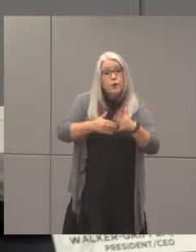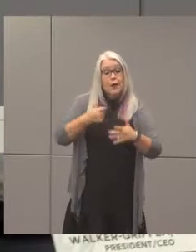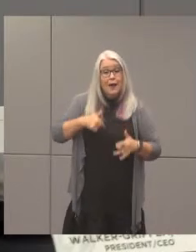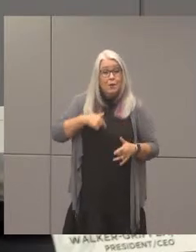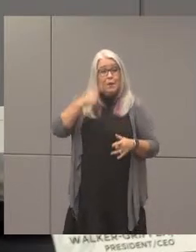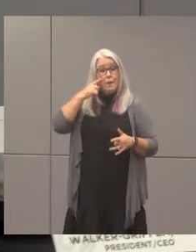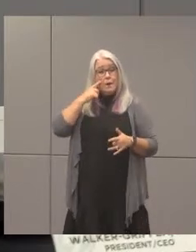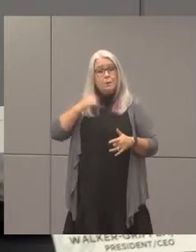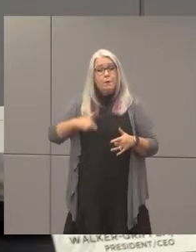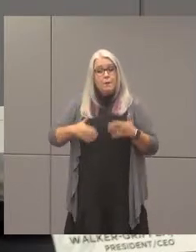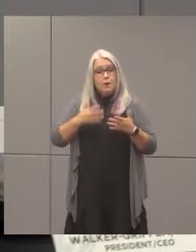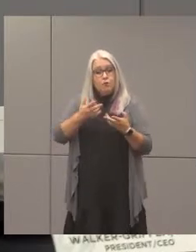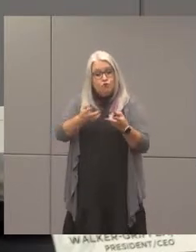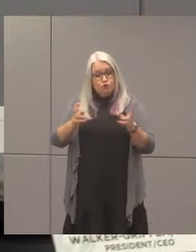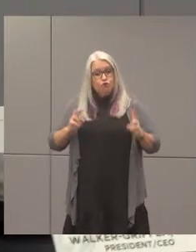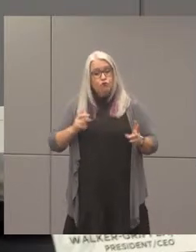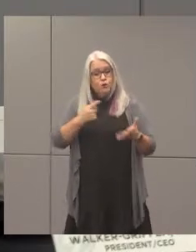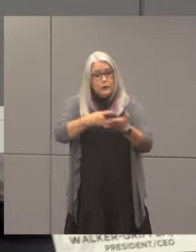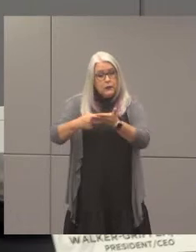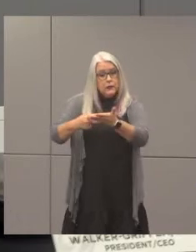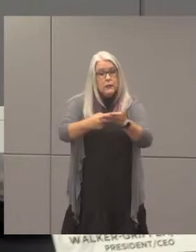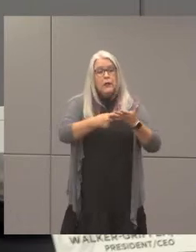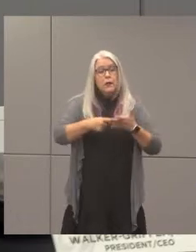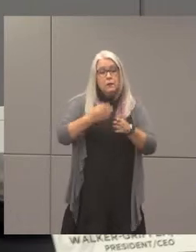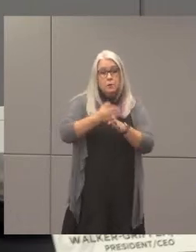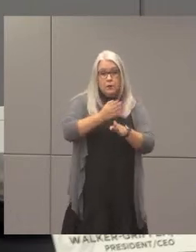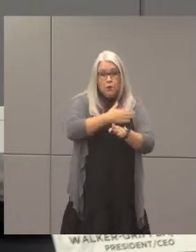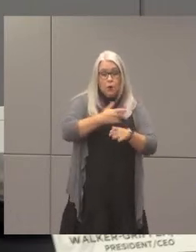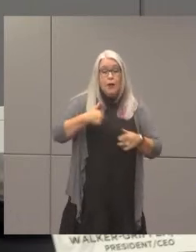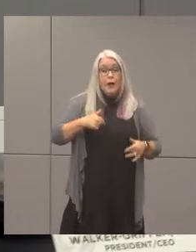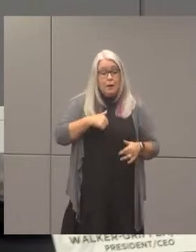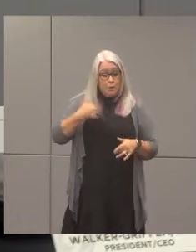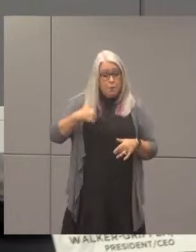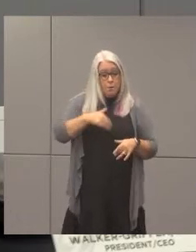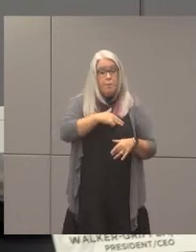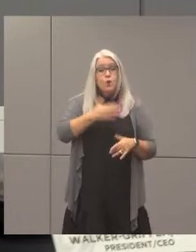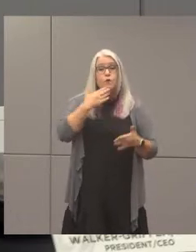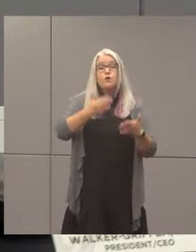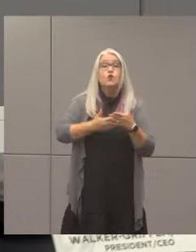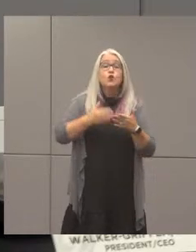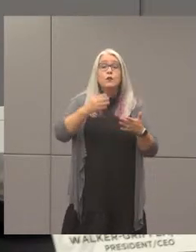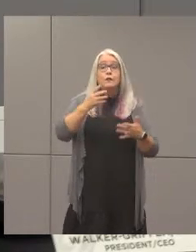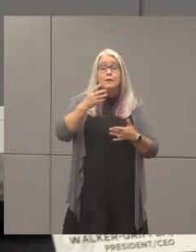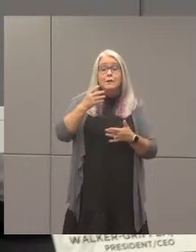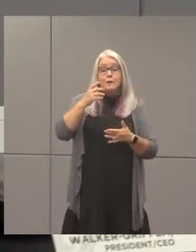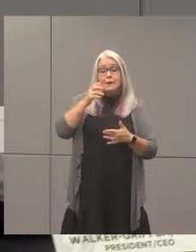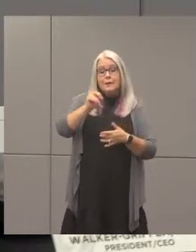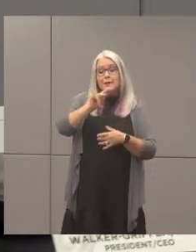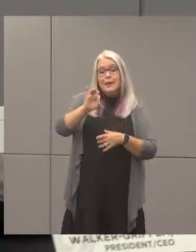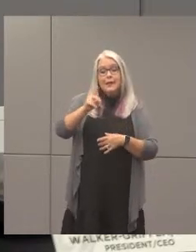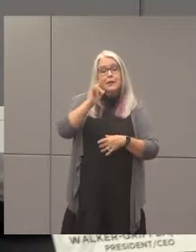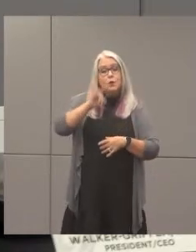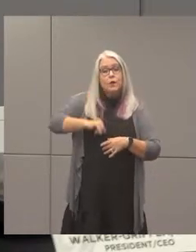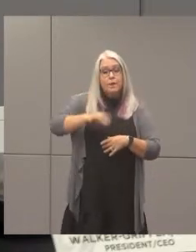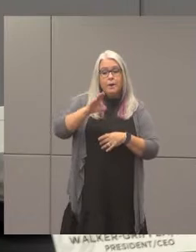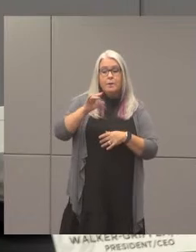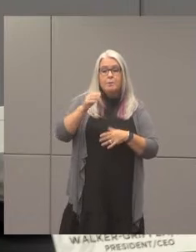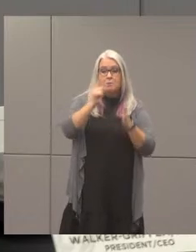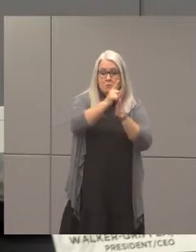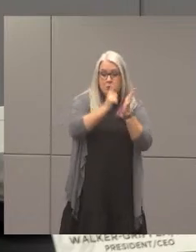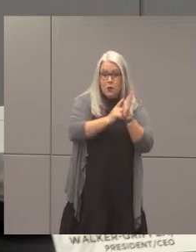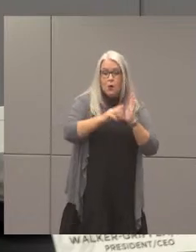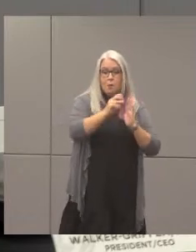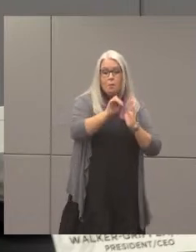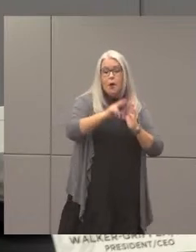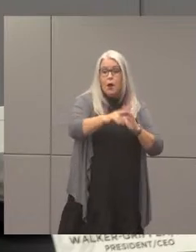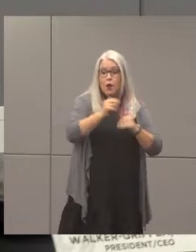thinking about this even a little bit more. As you may know, I am a member in good standing with the Michigan Bar Association, and I worked for Mott